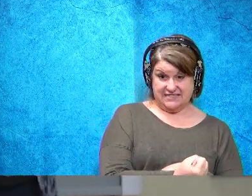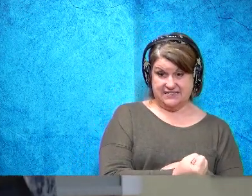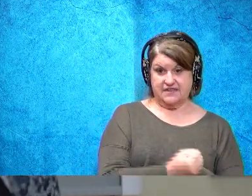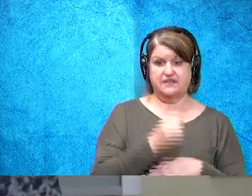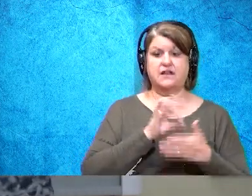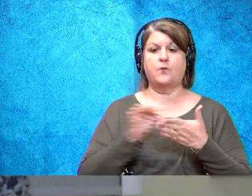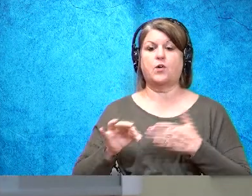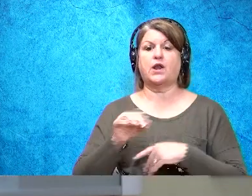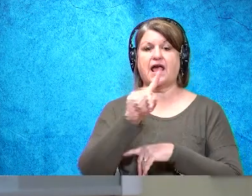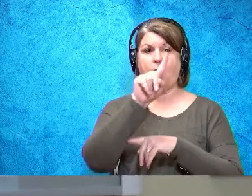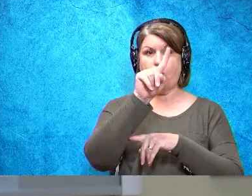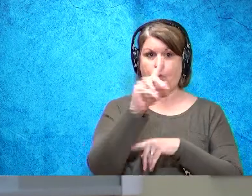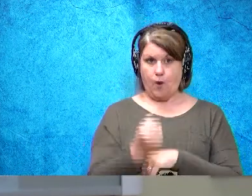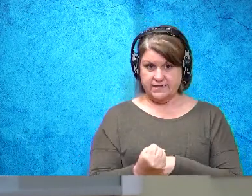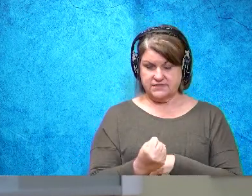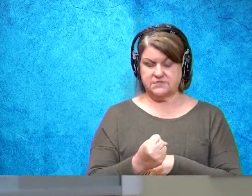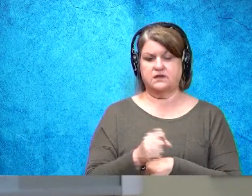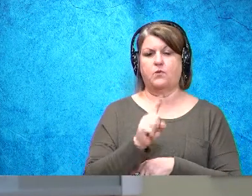ones. 1, 2, 3,